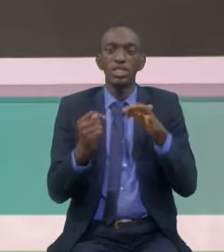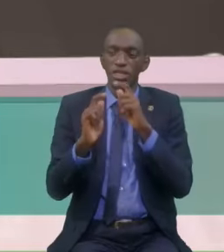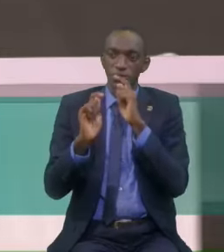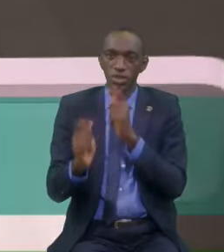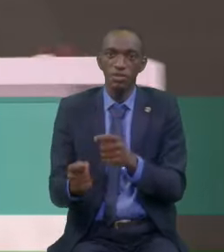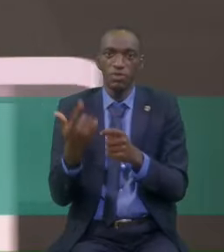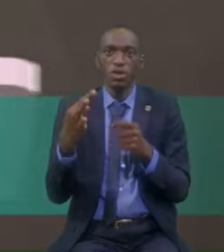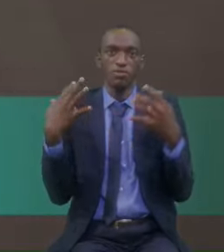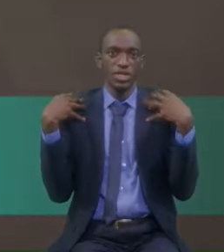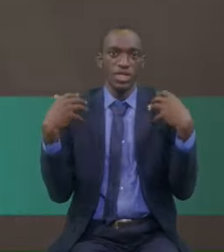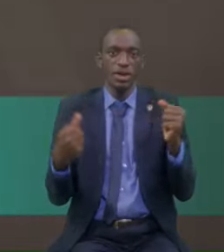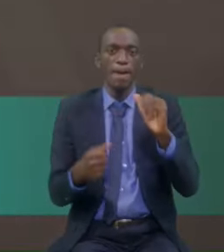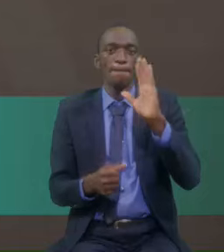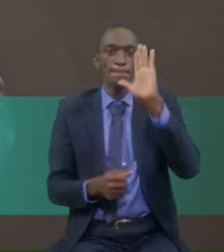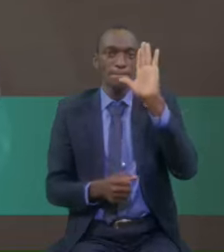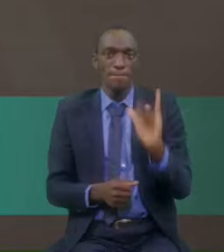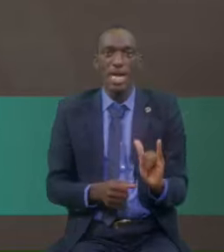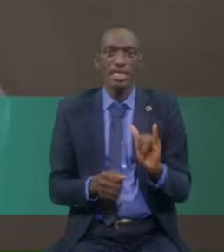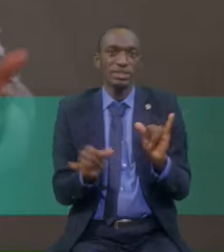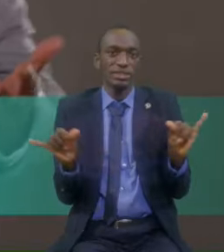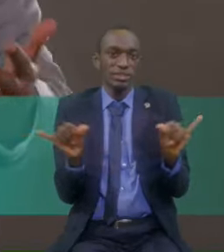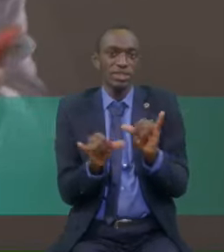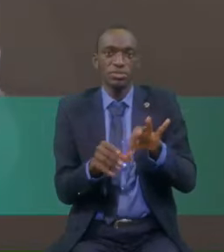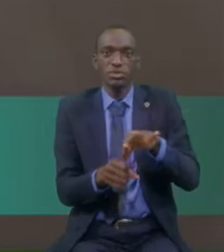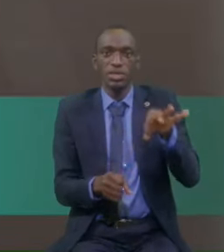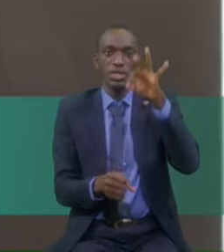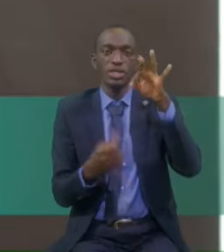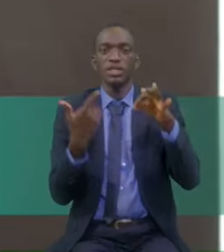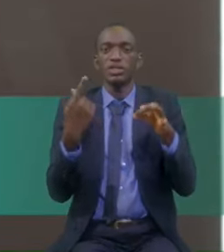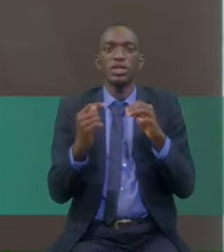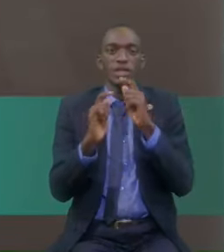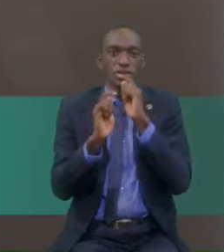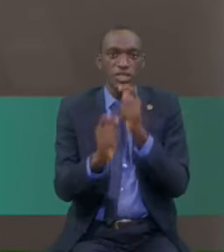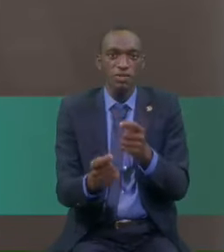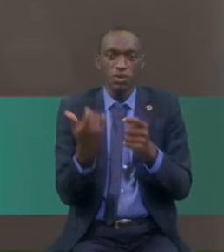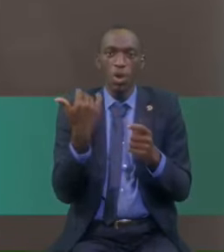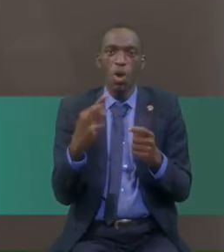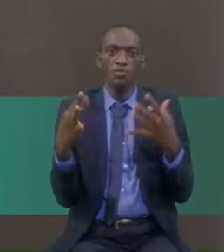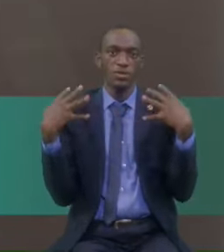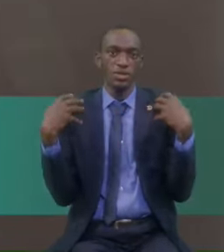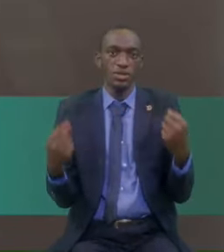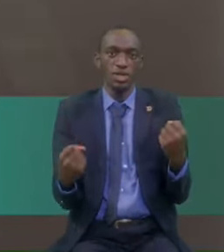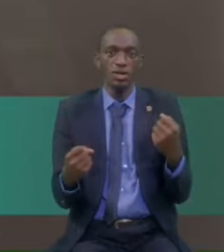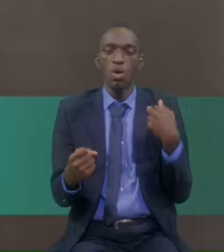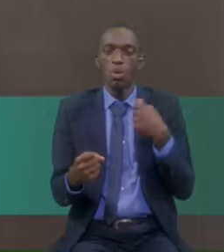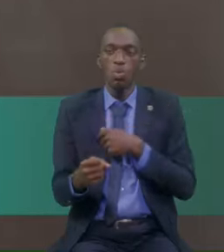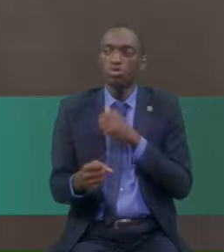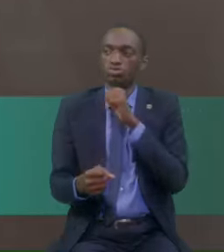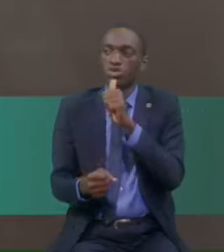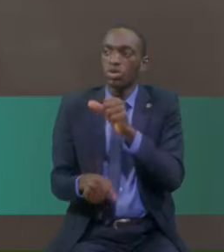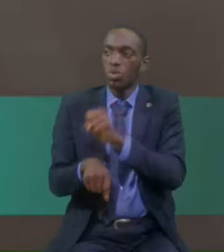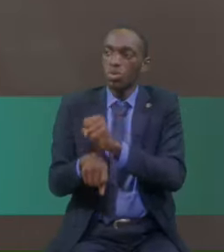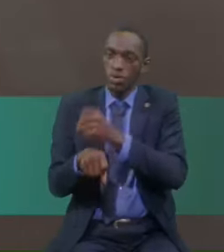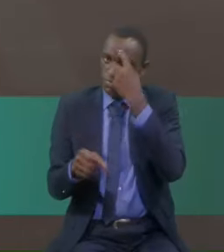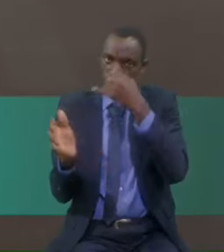spirit, the gift of healing. We don't earn it. It's a gift that the Holy Ghost gives